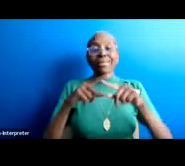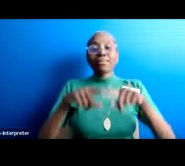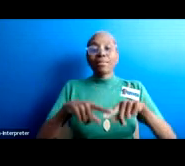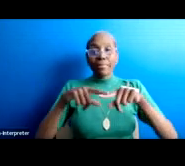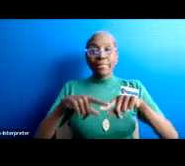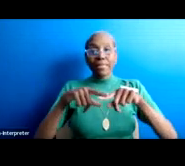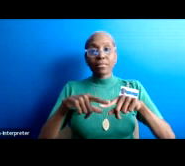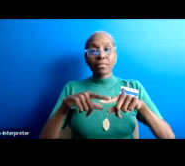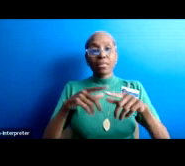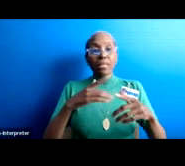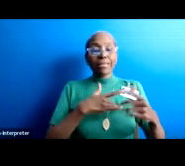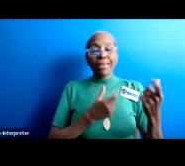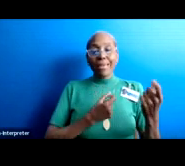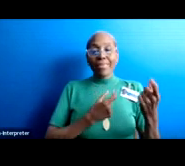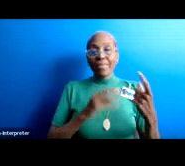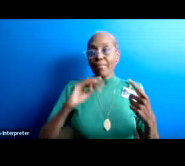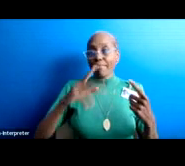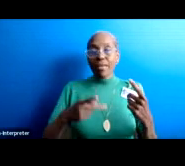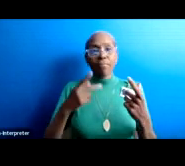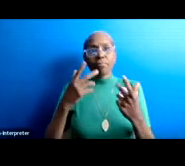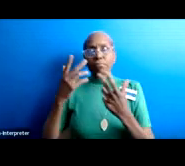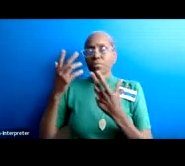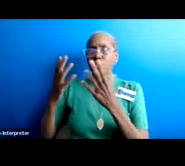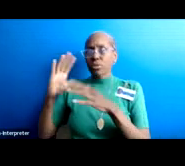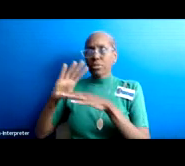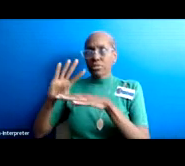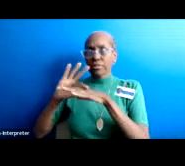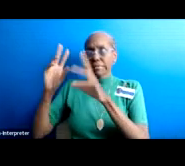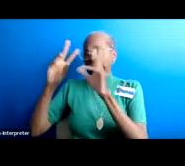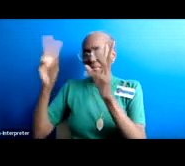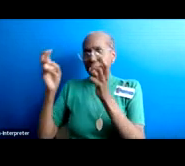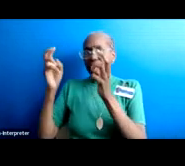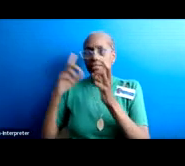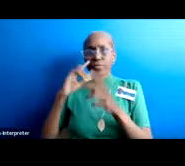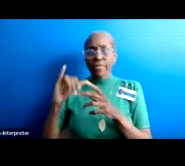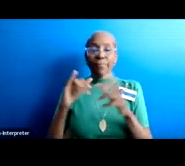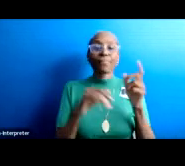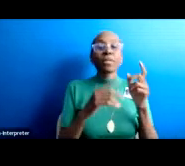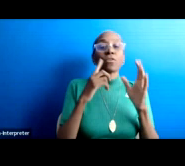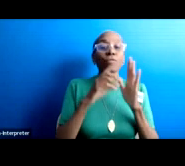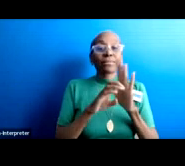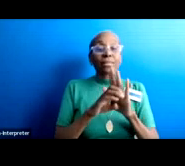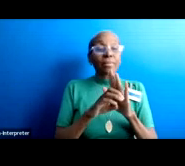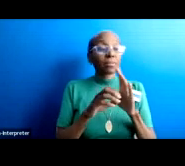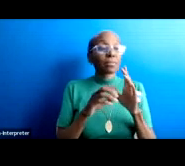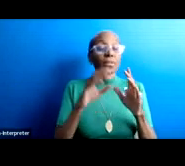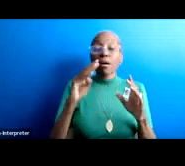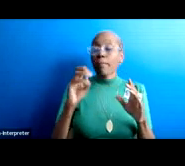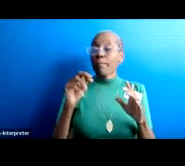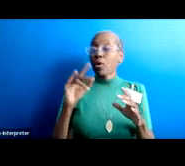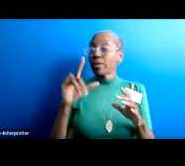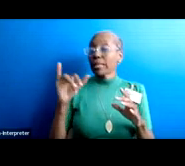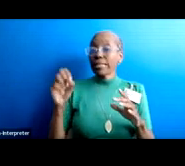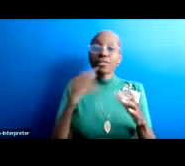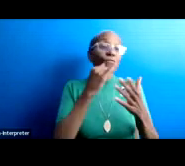lot on that empathy mapping and the context for which we're making that alt text. So for example, if this Mona Lisa painting is